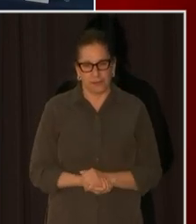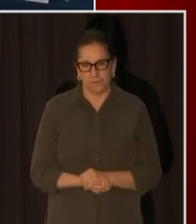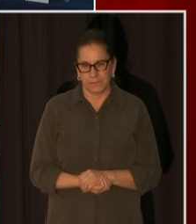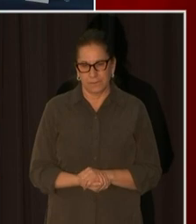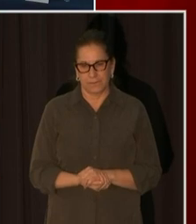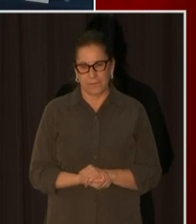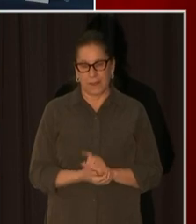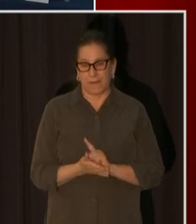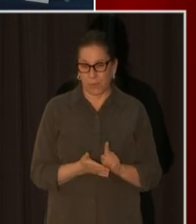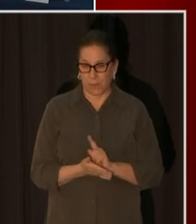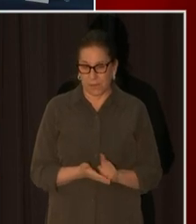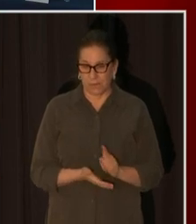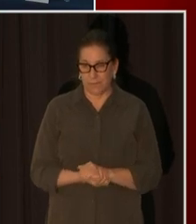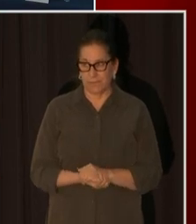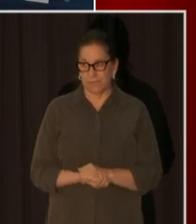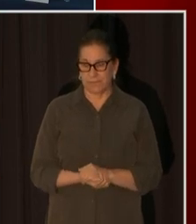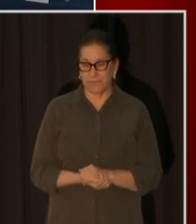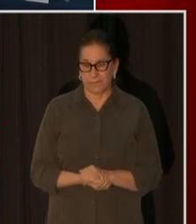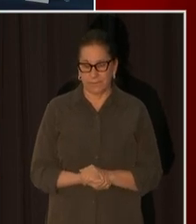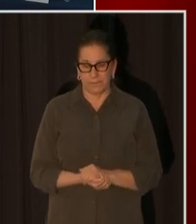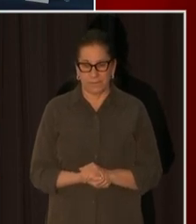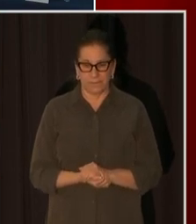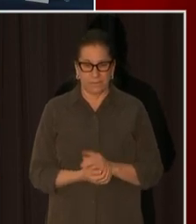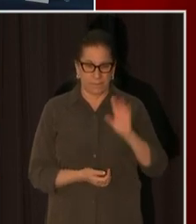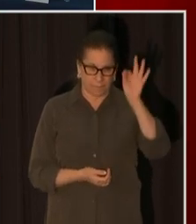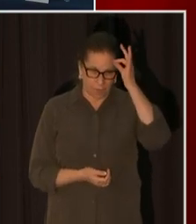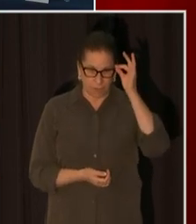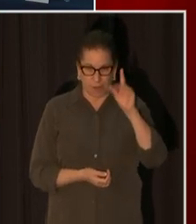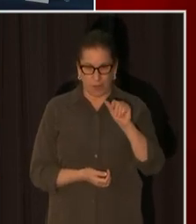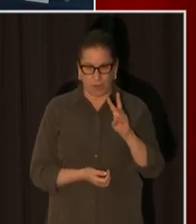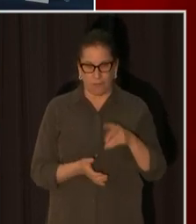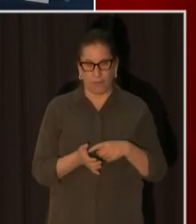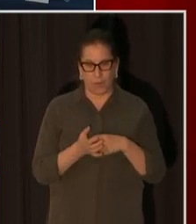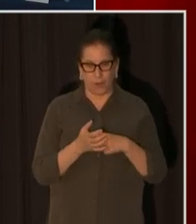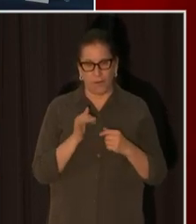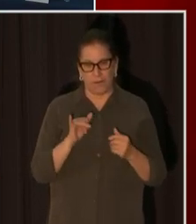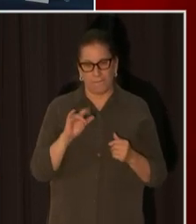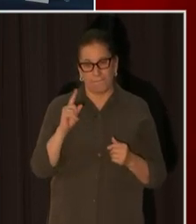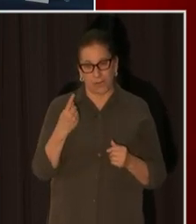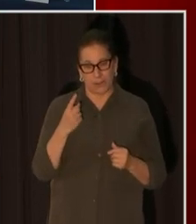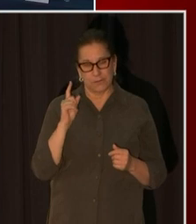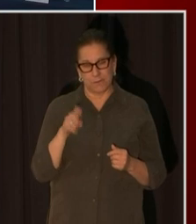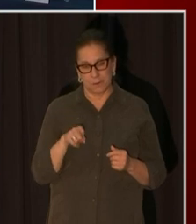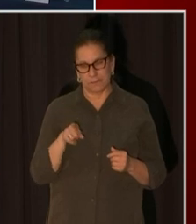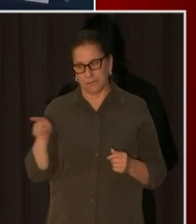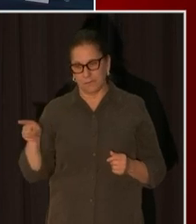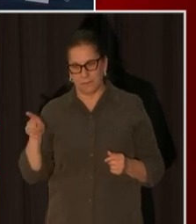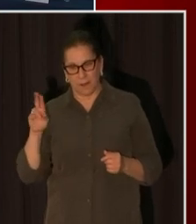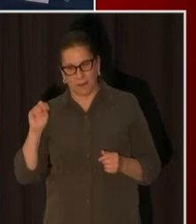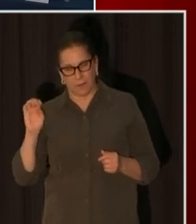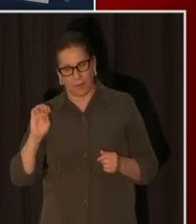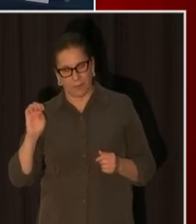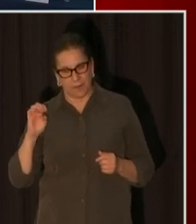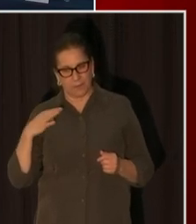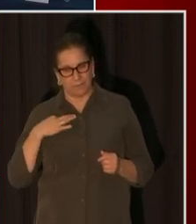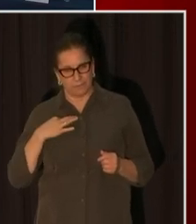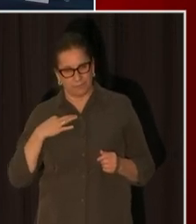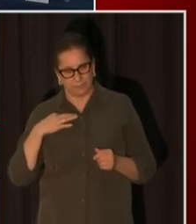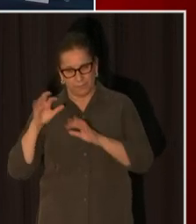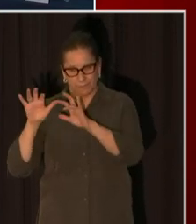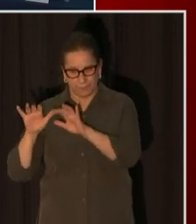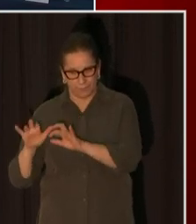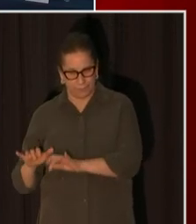directly after the town hall. Let's see, I think probably the best way